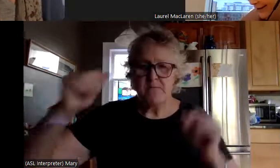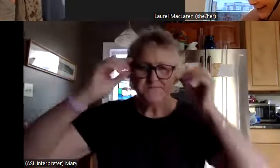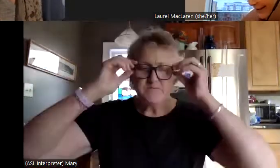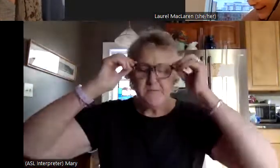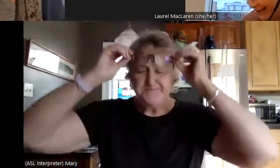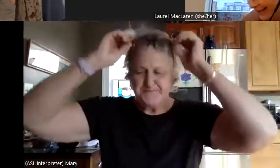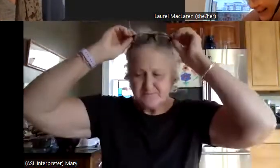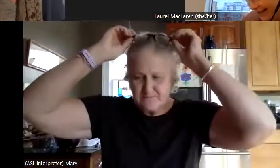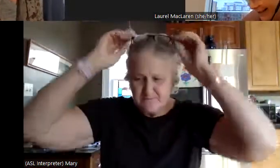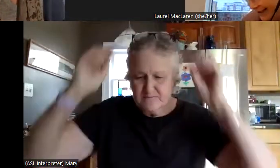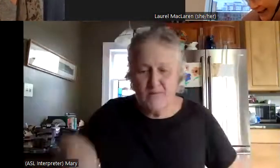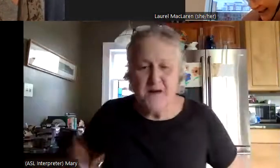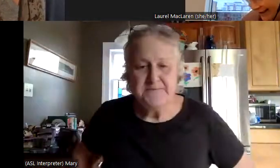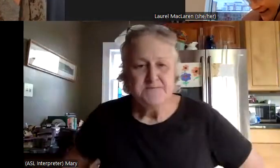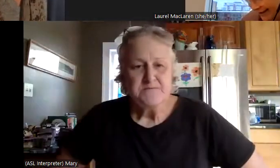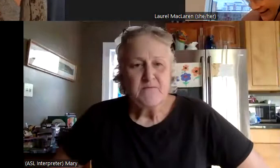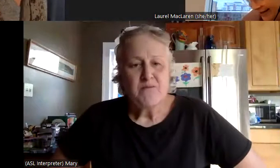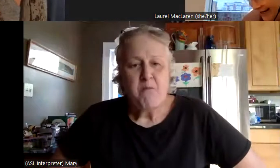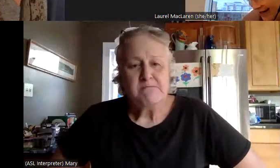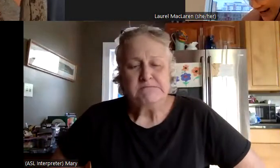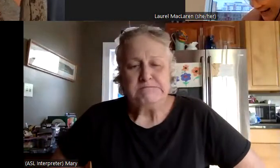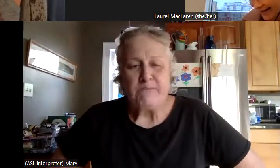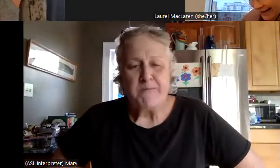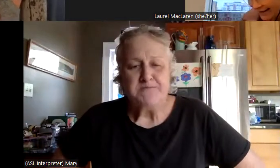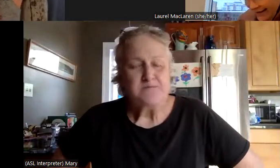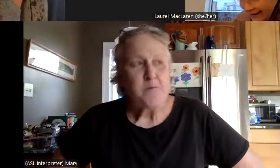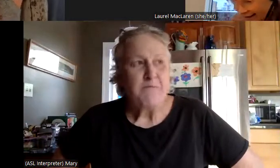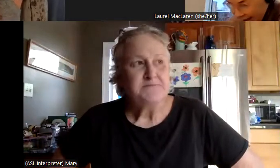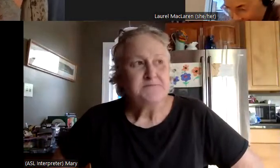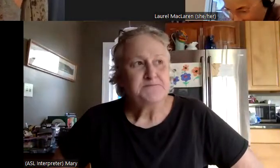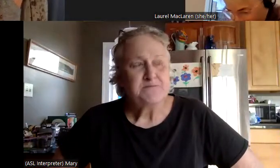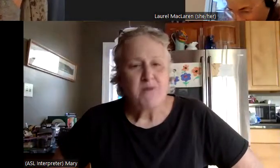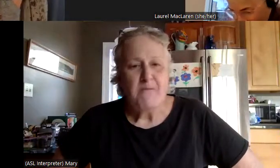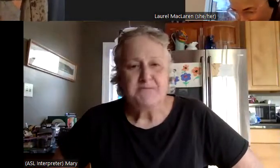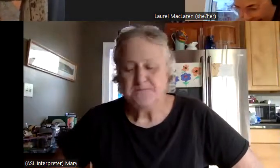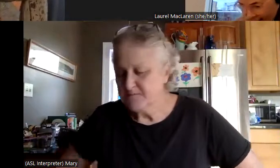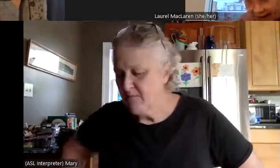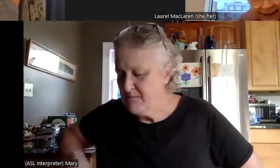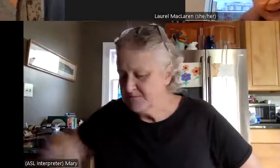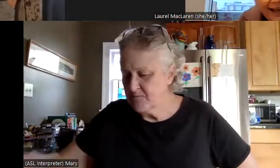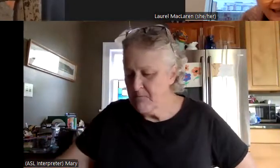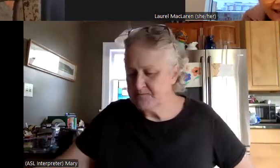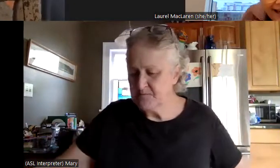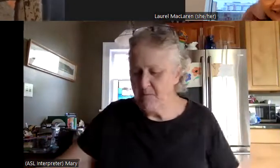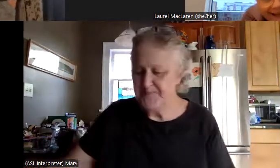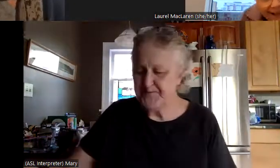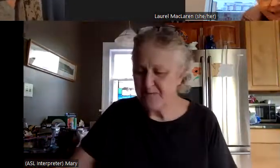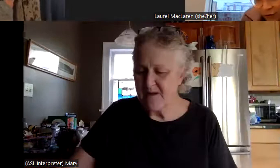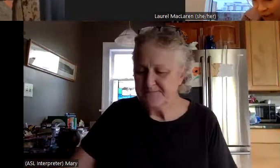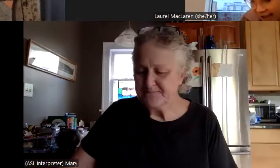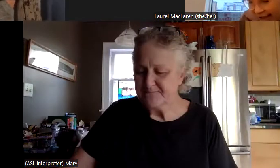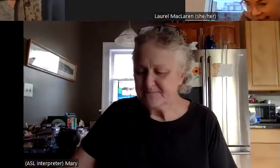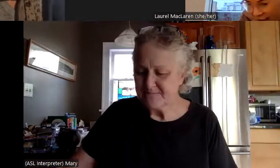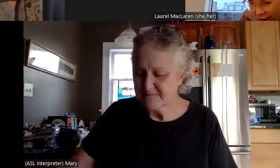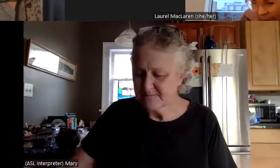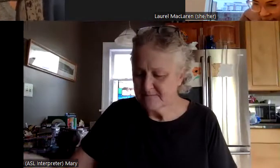Oh, goodness. Good to see you. Yeah, You. I'm a little Hi. bit late. Hi. Do